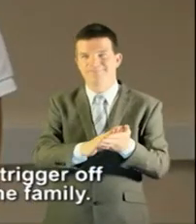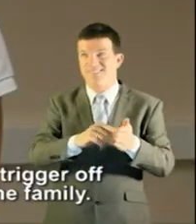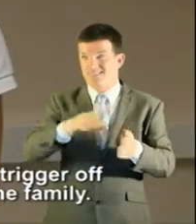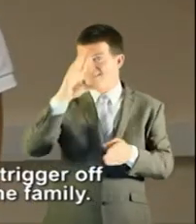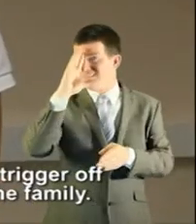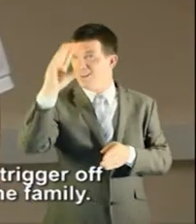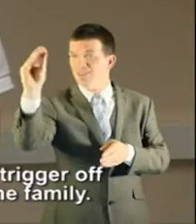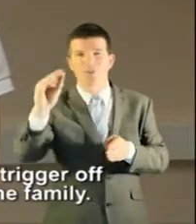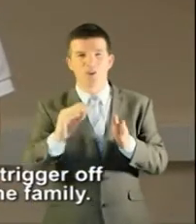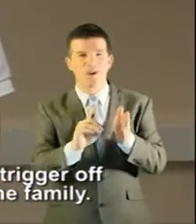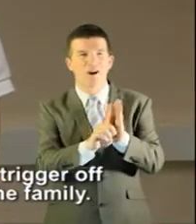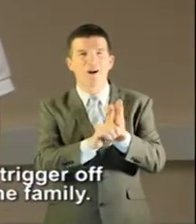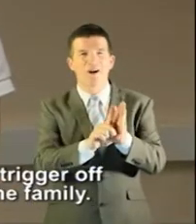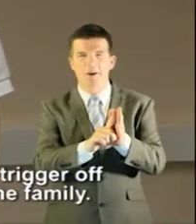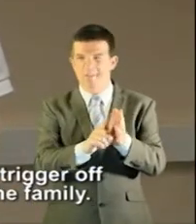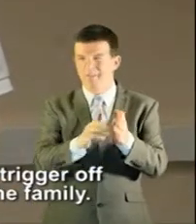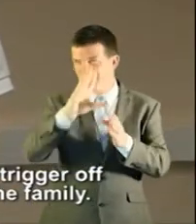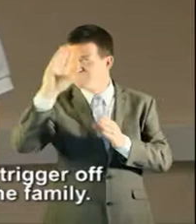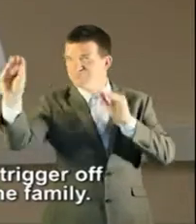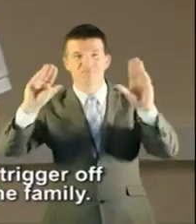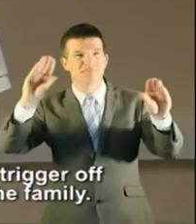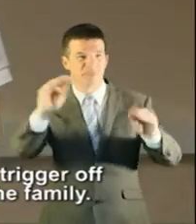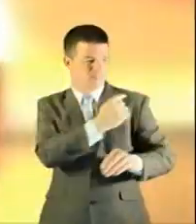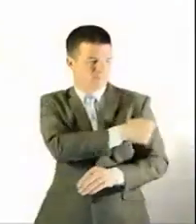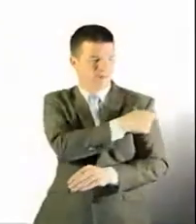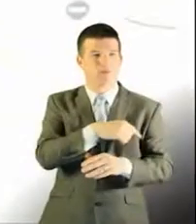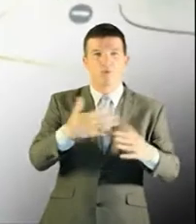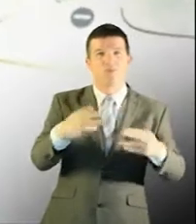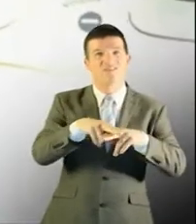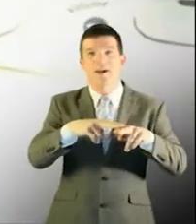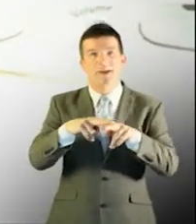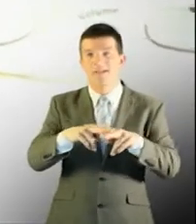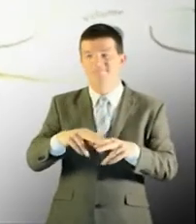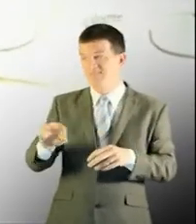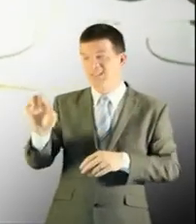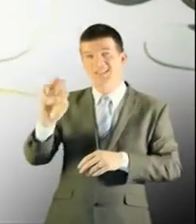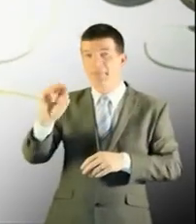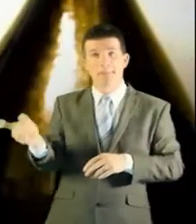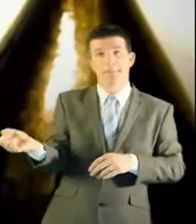an alarm which can then access the paramedics or the family.